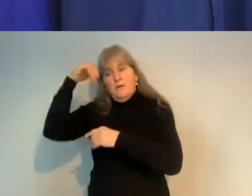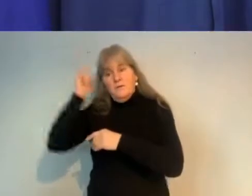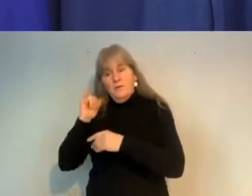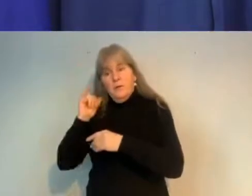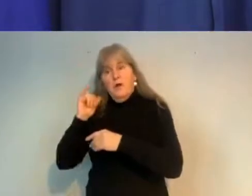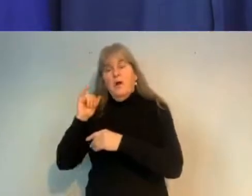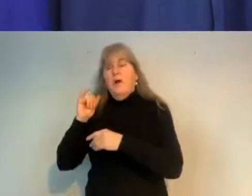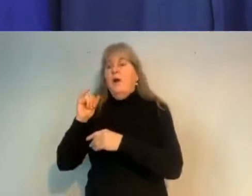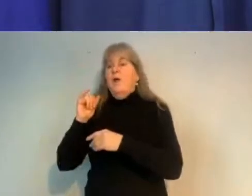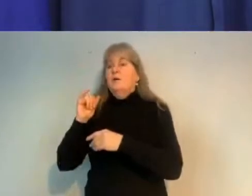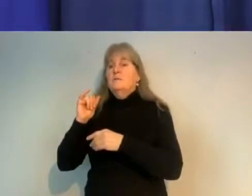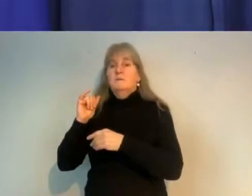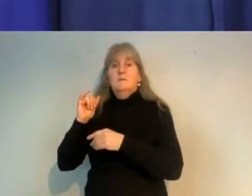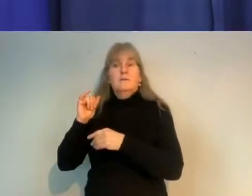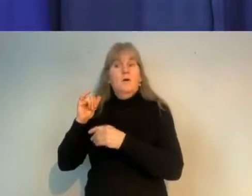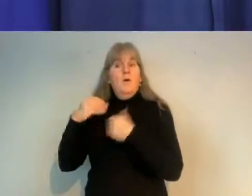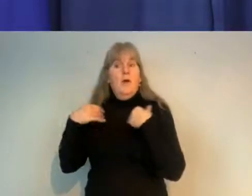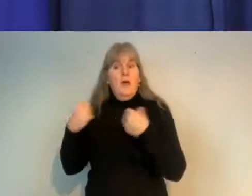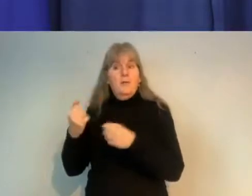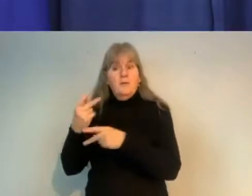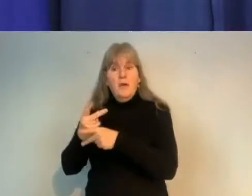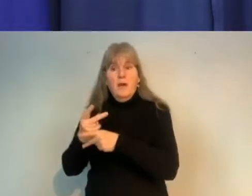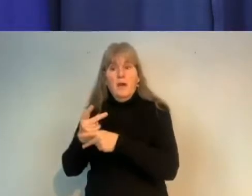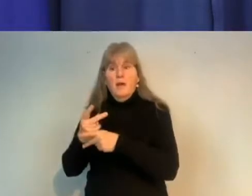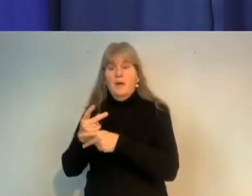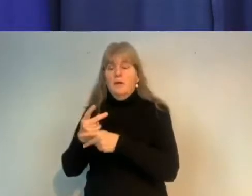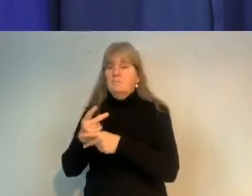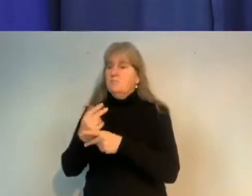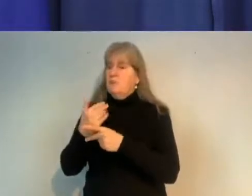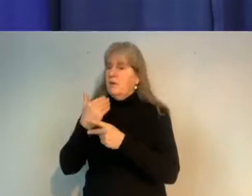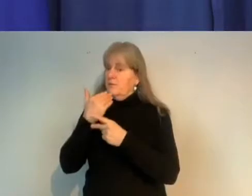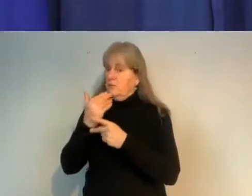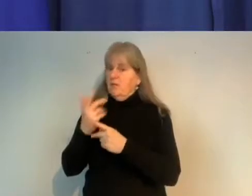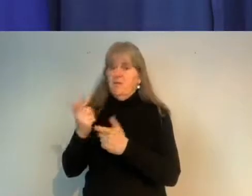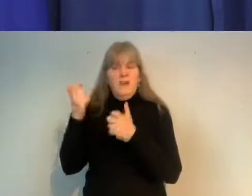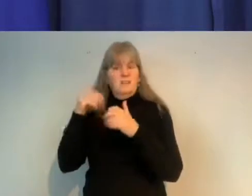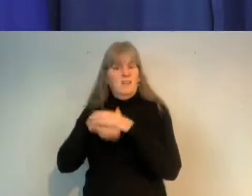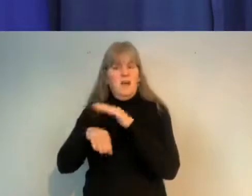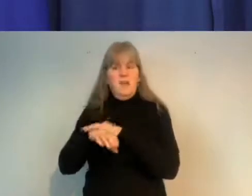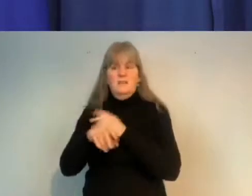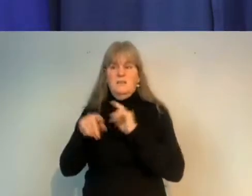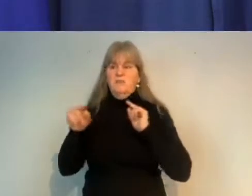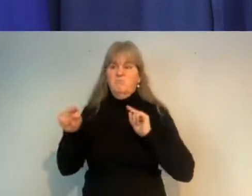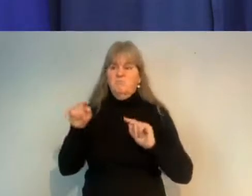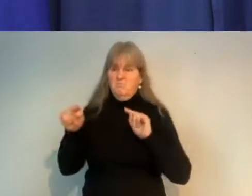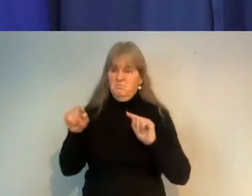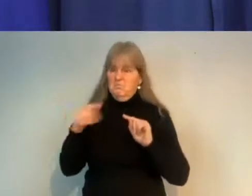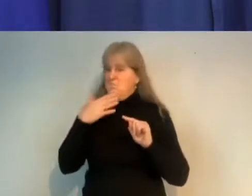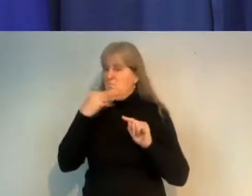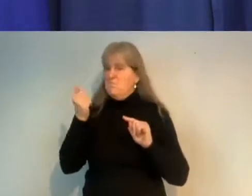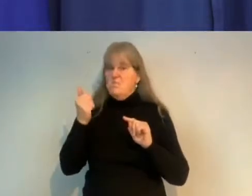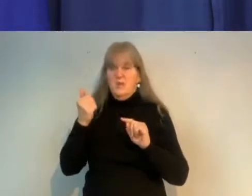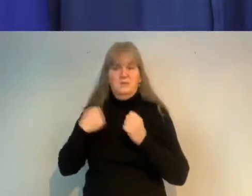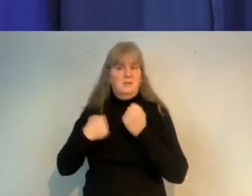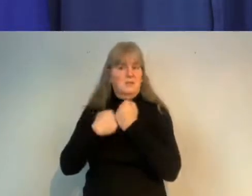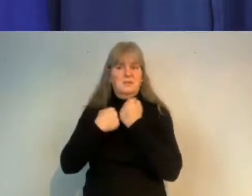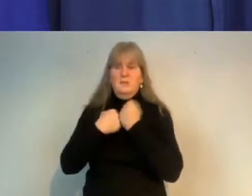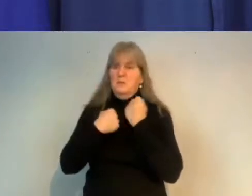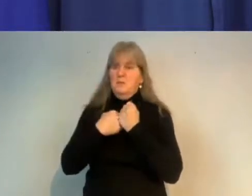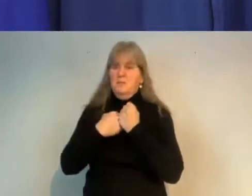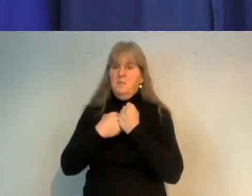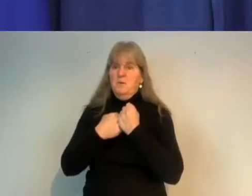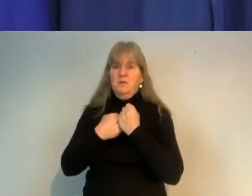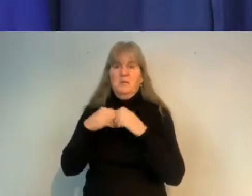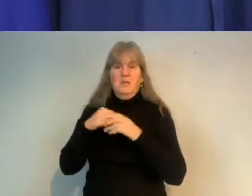we really do have instant access to some of the best medical care in the country, if not